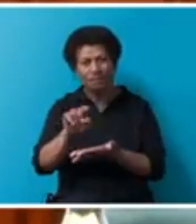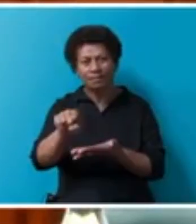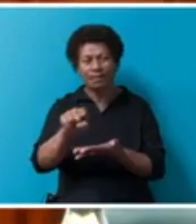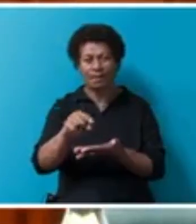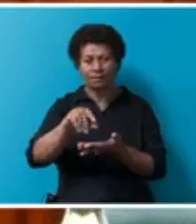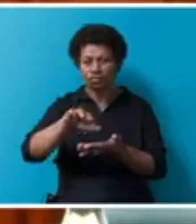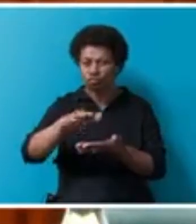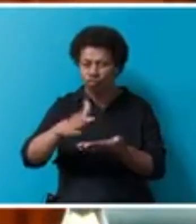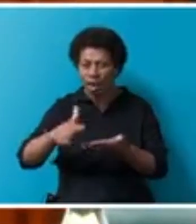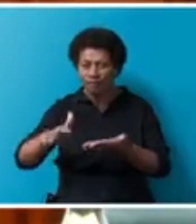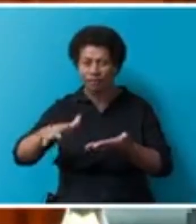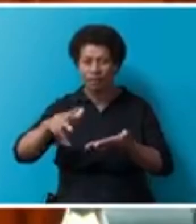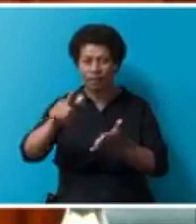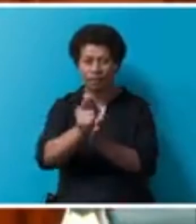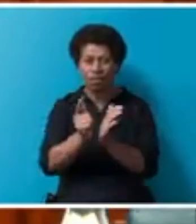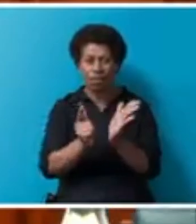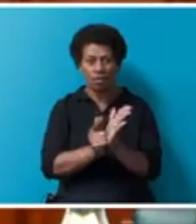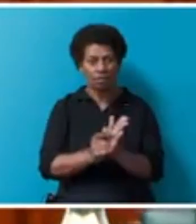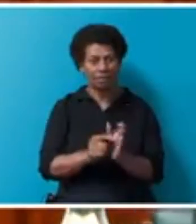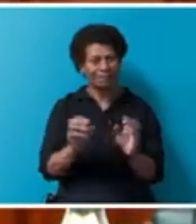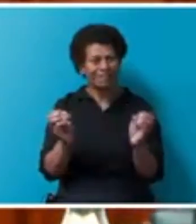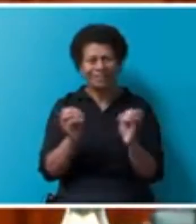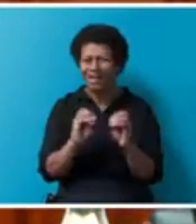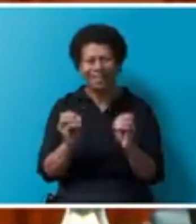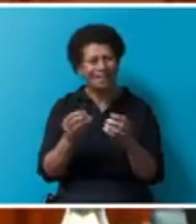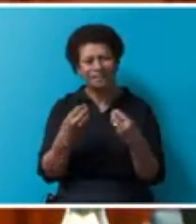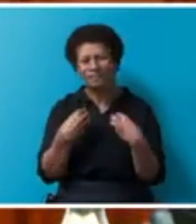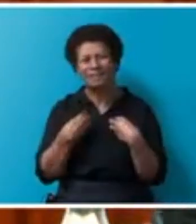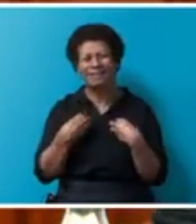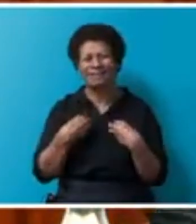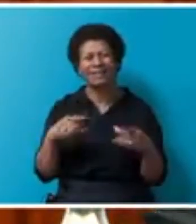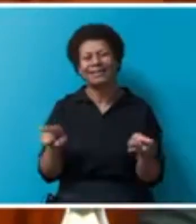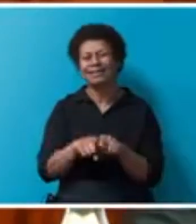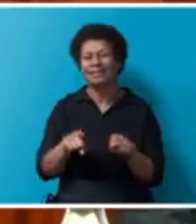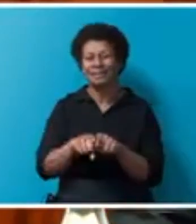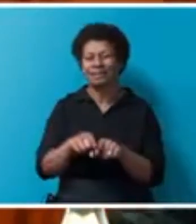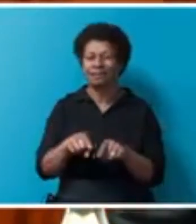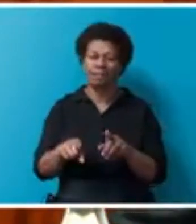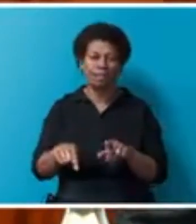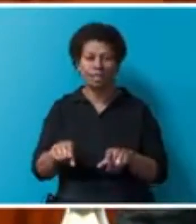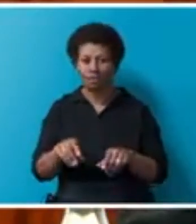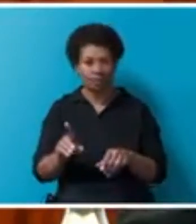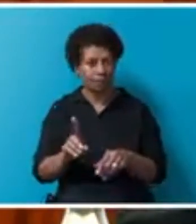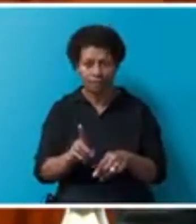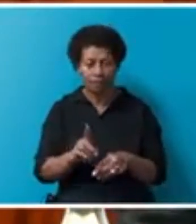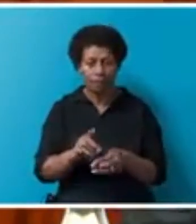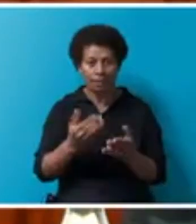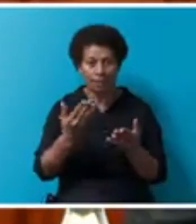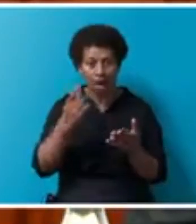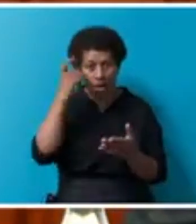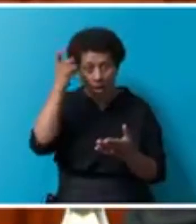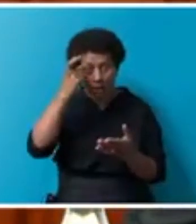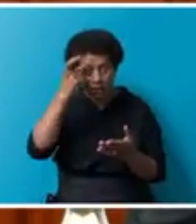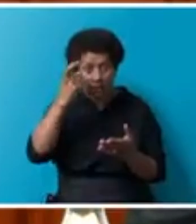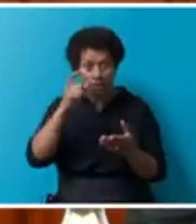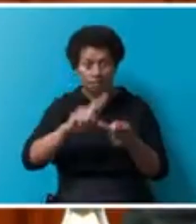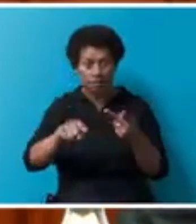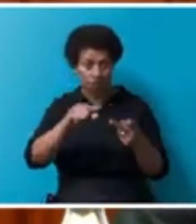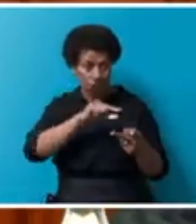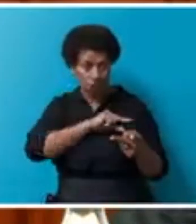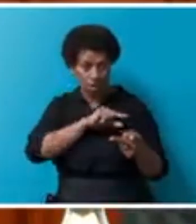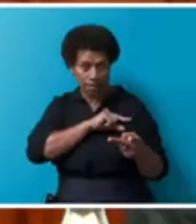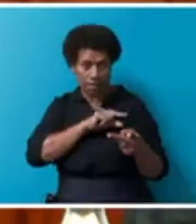drafting. This is not business as usual. It is a conscious investment in rebuilding the quality,